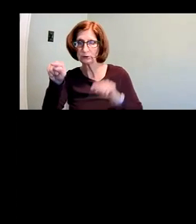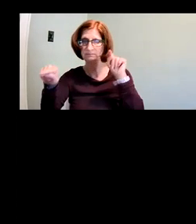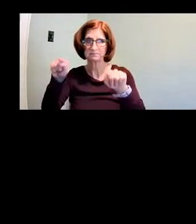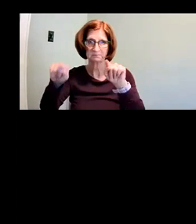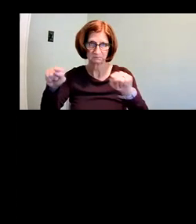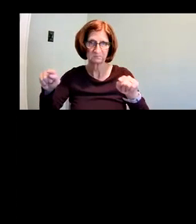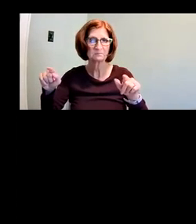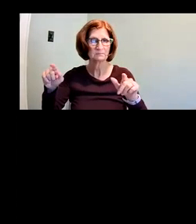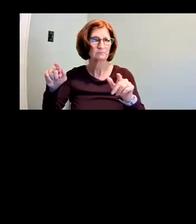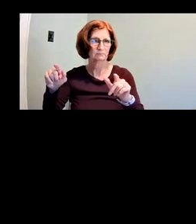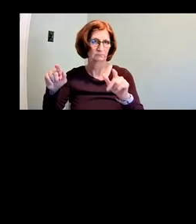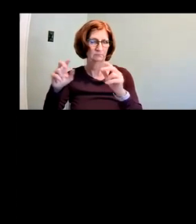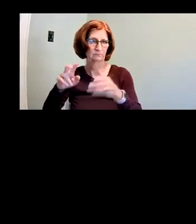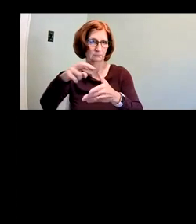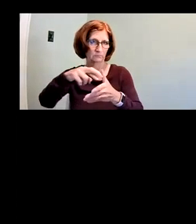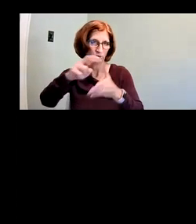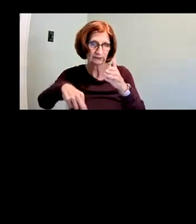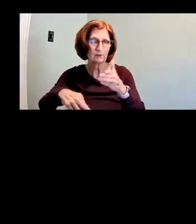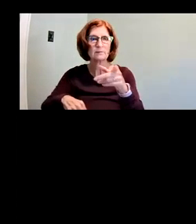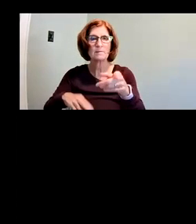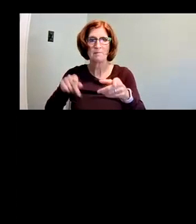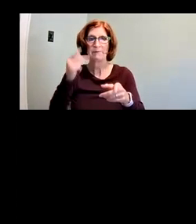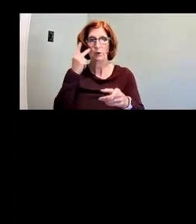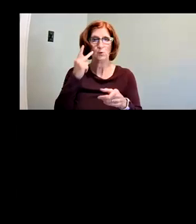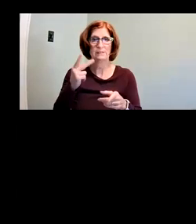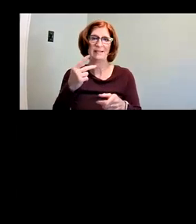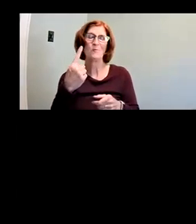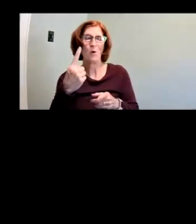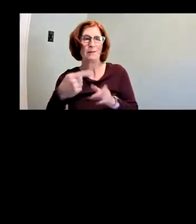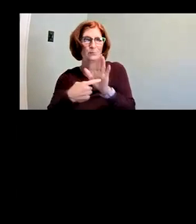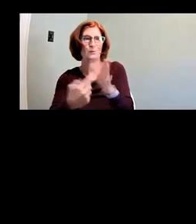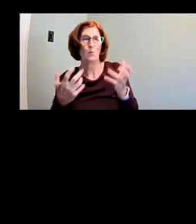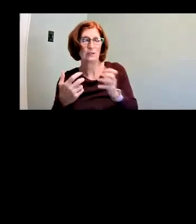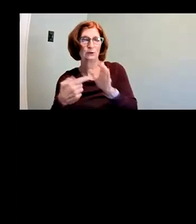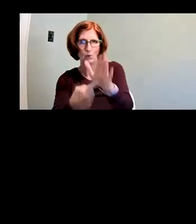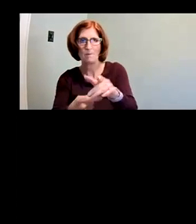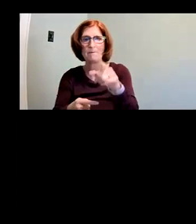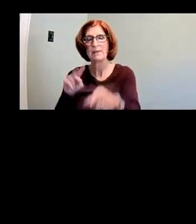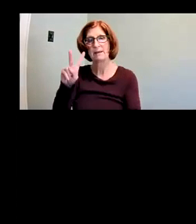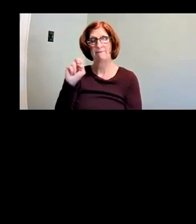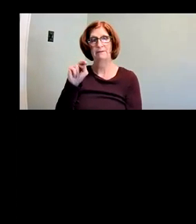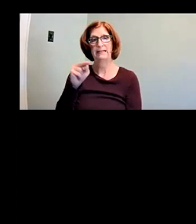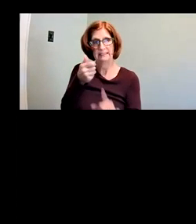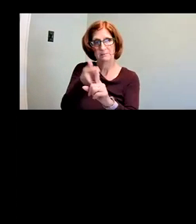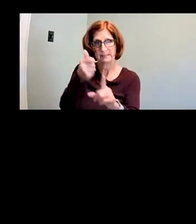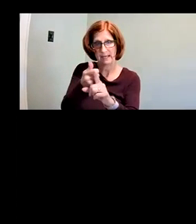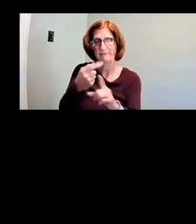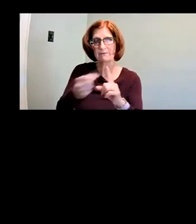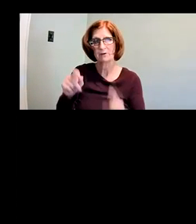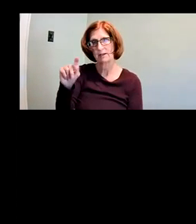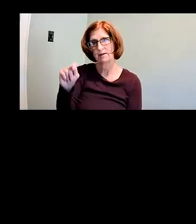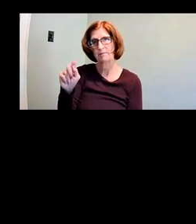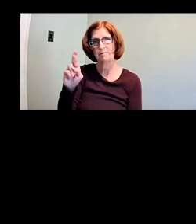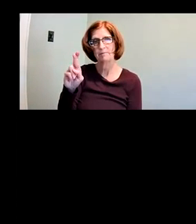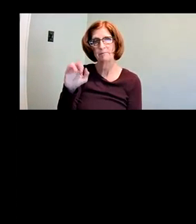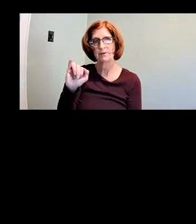year. We have our highlight here, Shadow Benny, a vegan Trinidadian restaurant that's